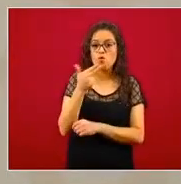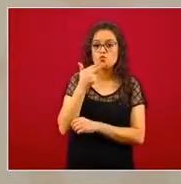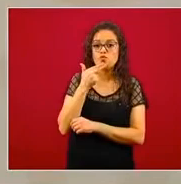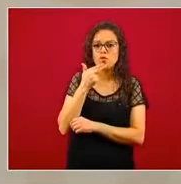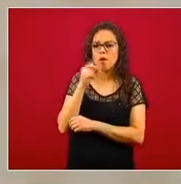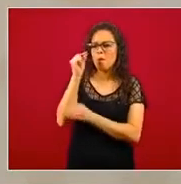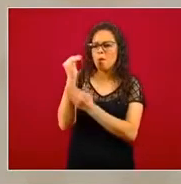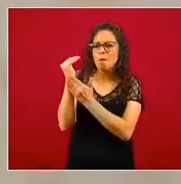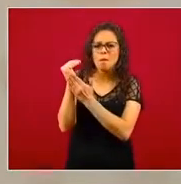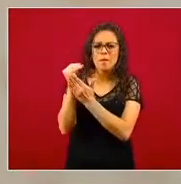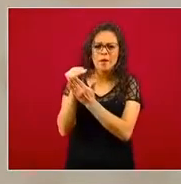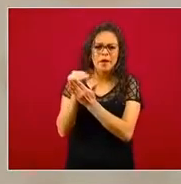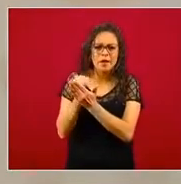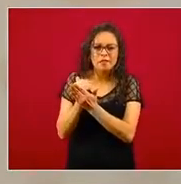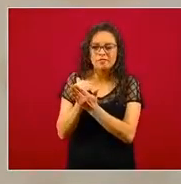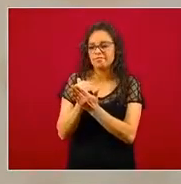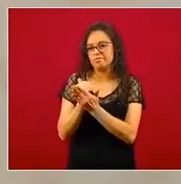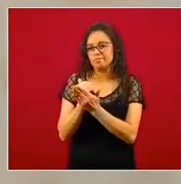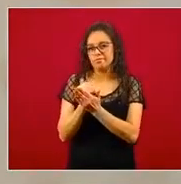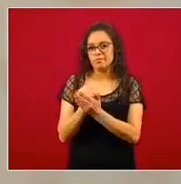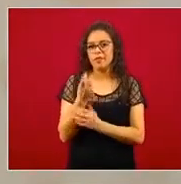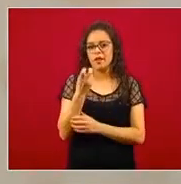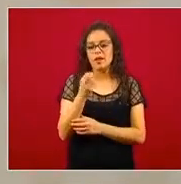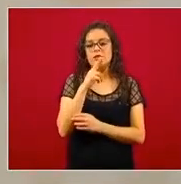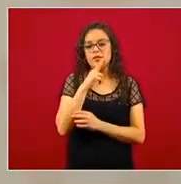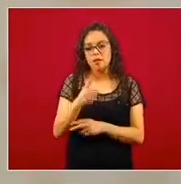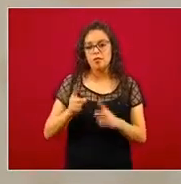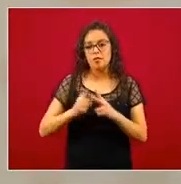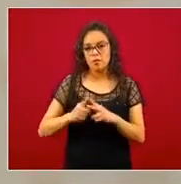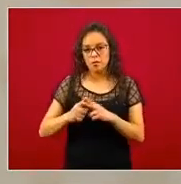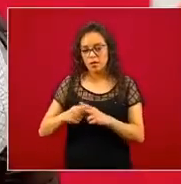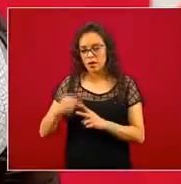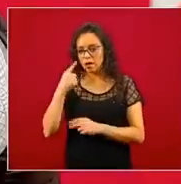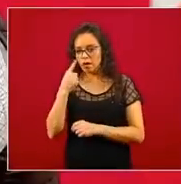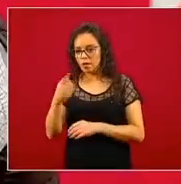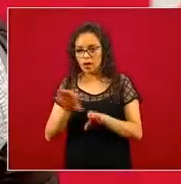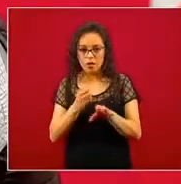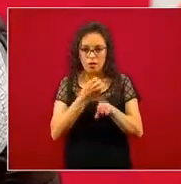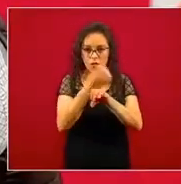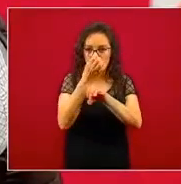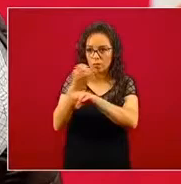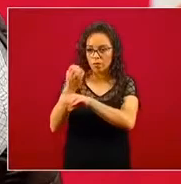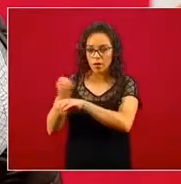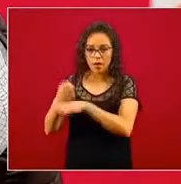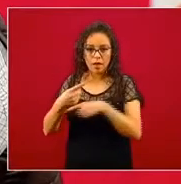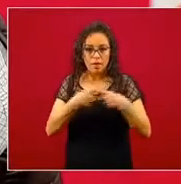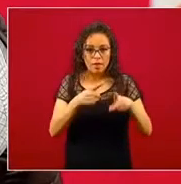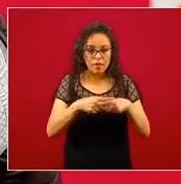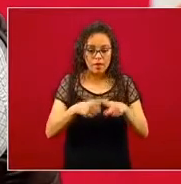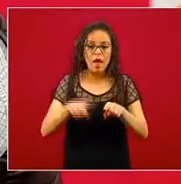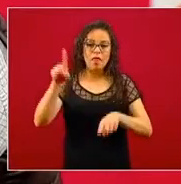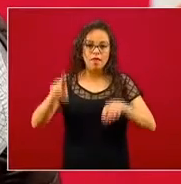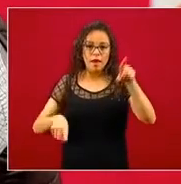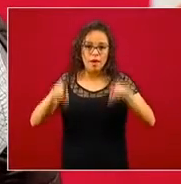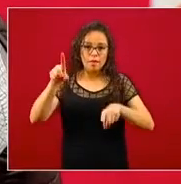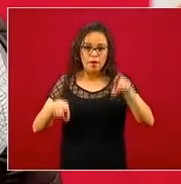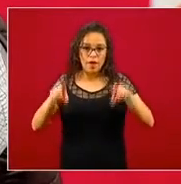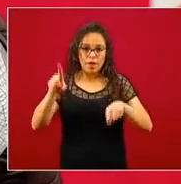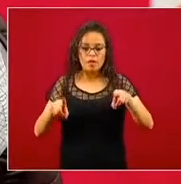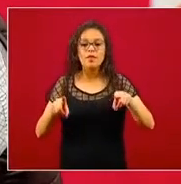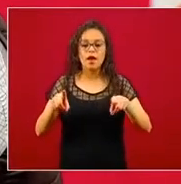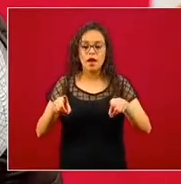different sizes for each one of them. And if they don't have any